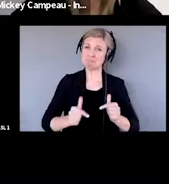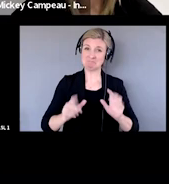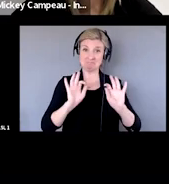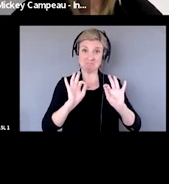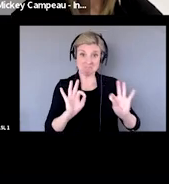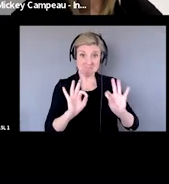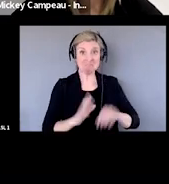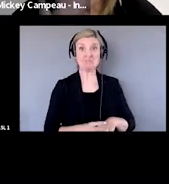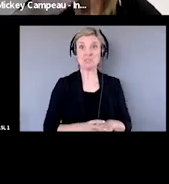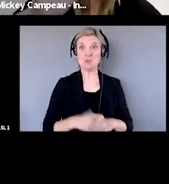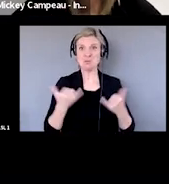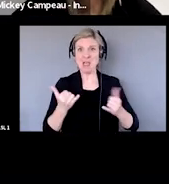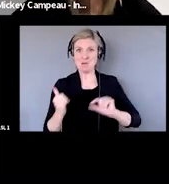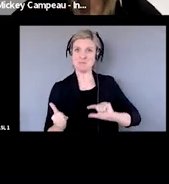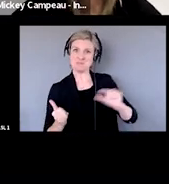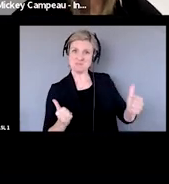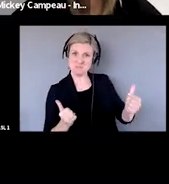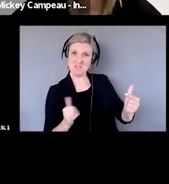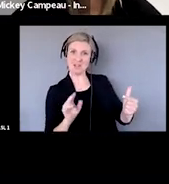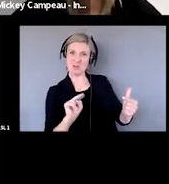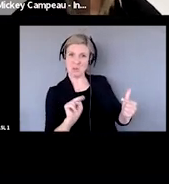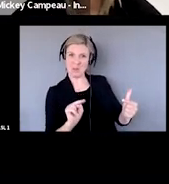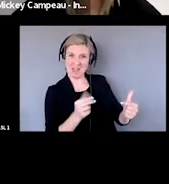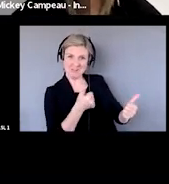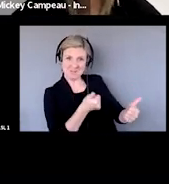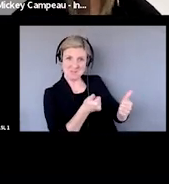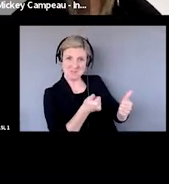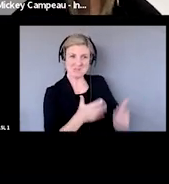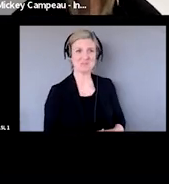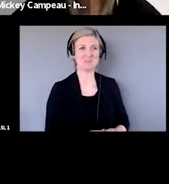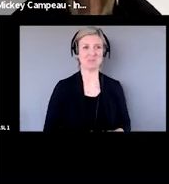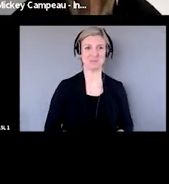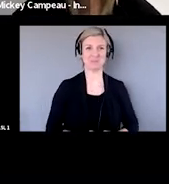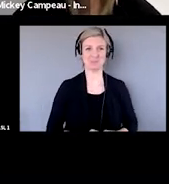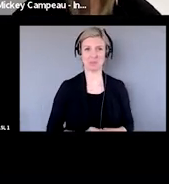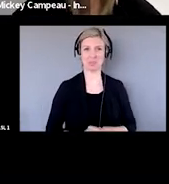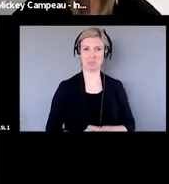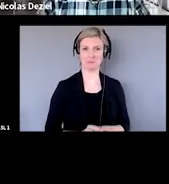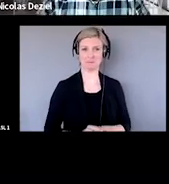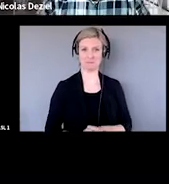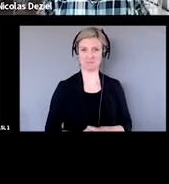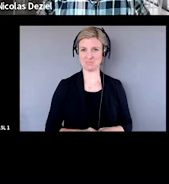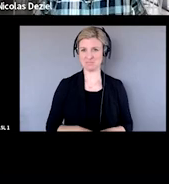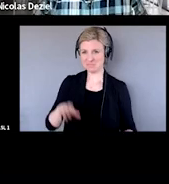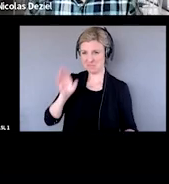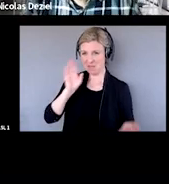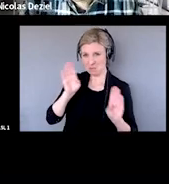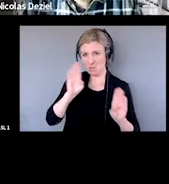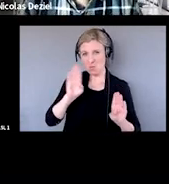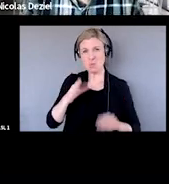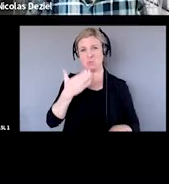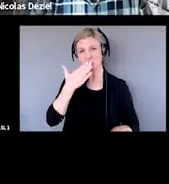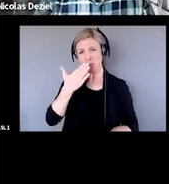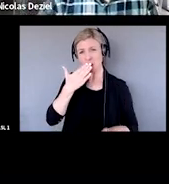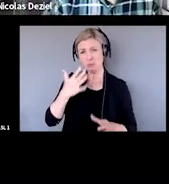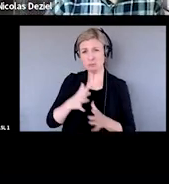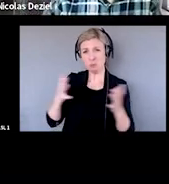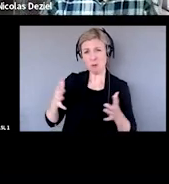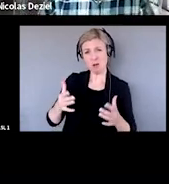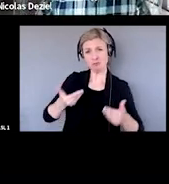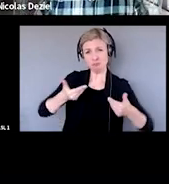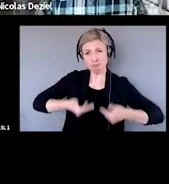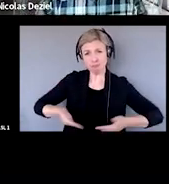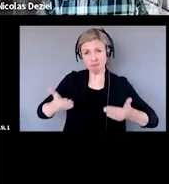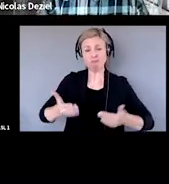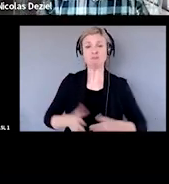right, so Nicolas, over to you. Take care. Hello, everybody, and thank you very much for the introduction.